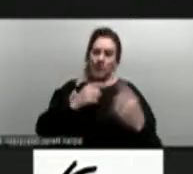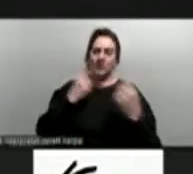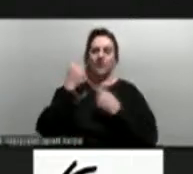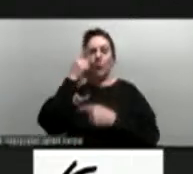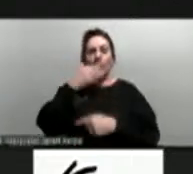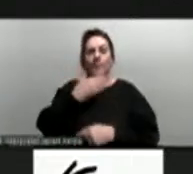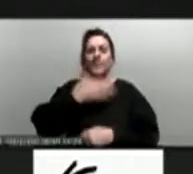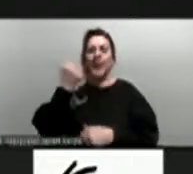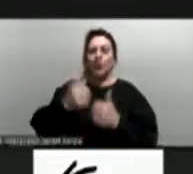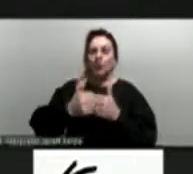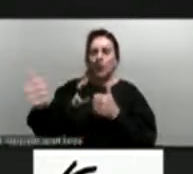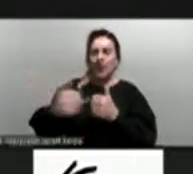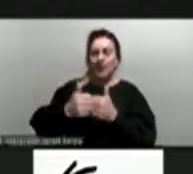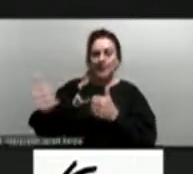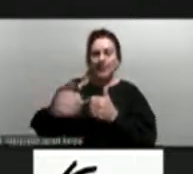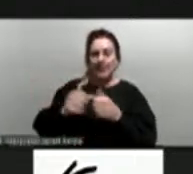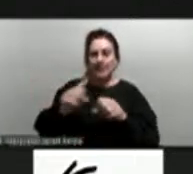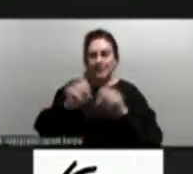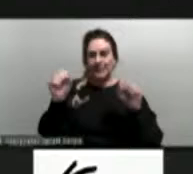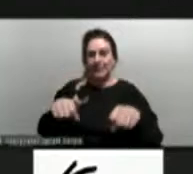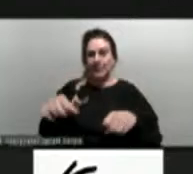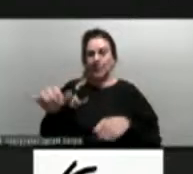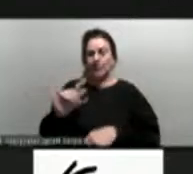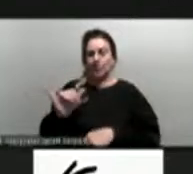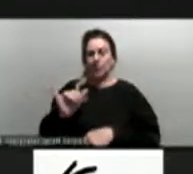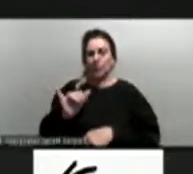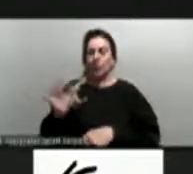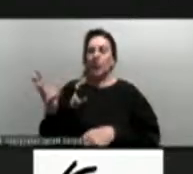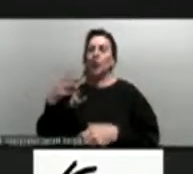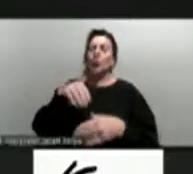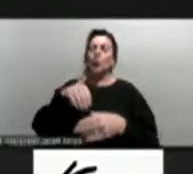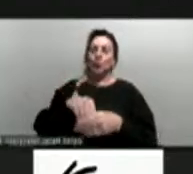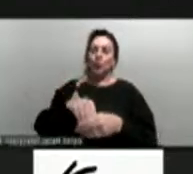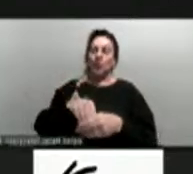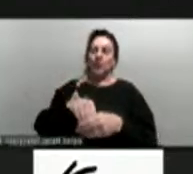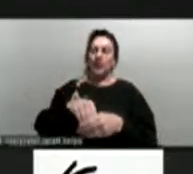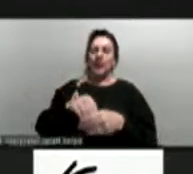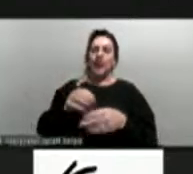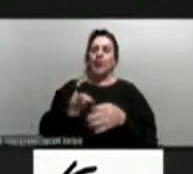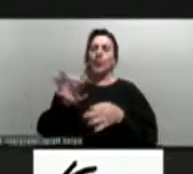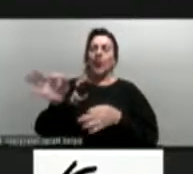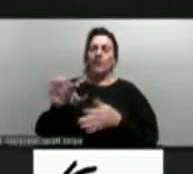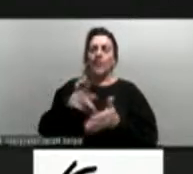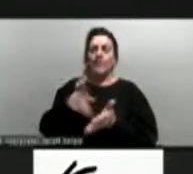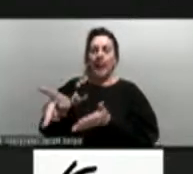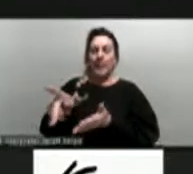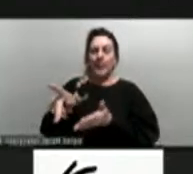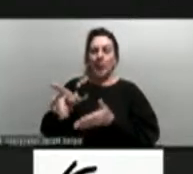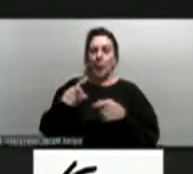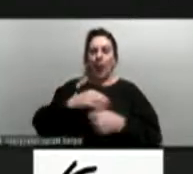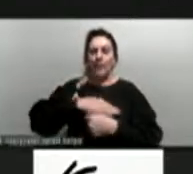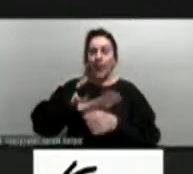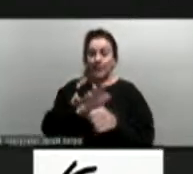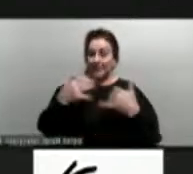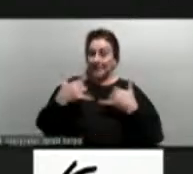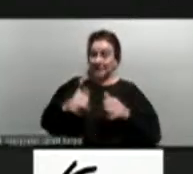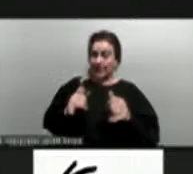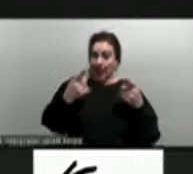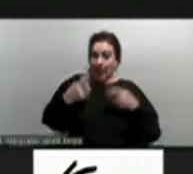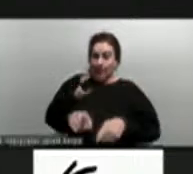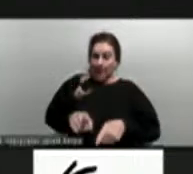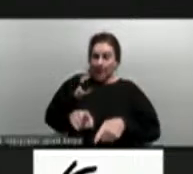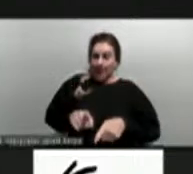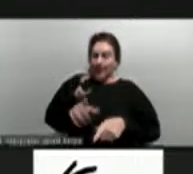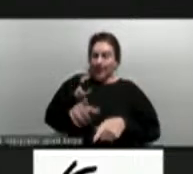transit systems, including putting off payments for transit while the pandemic is still going on. Thank you so